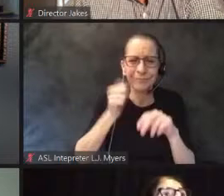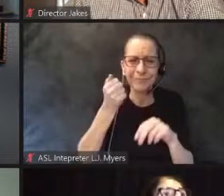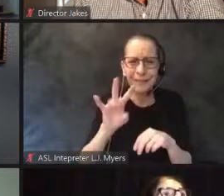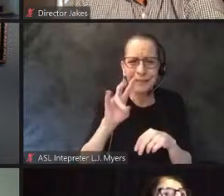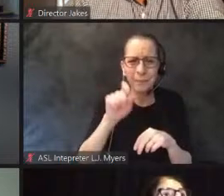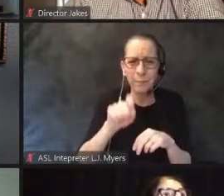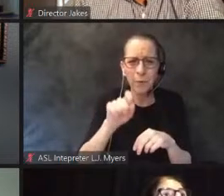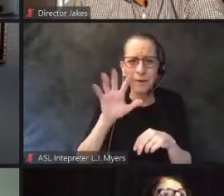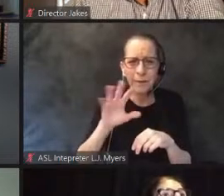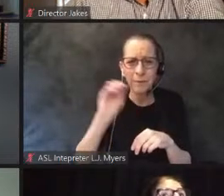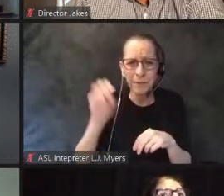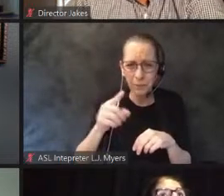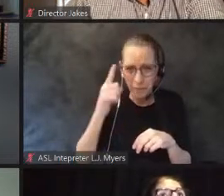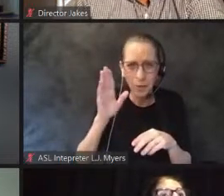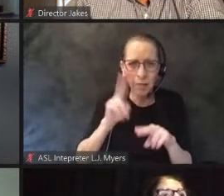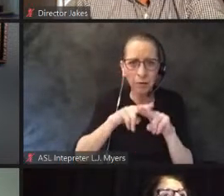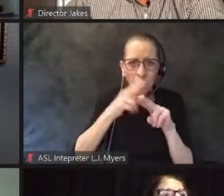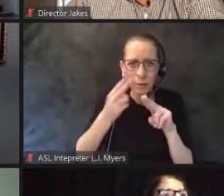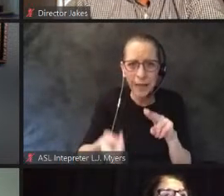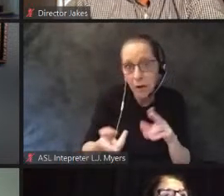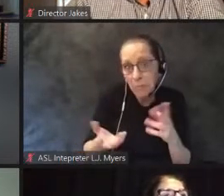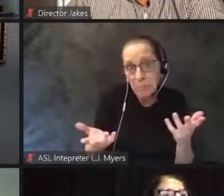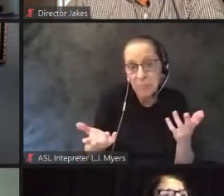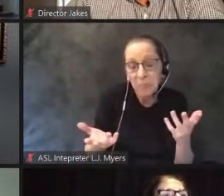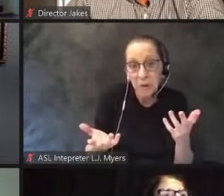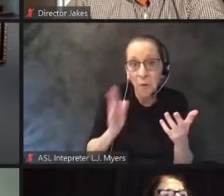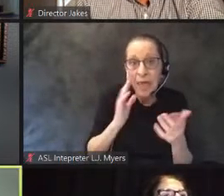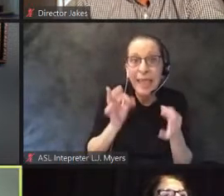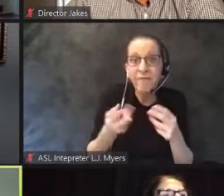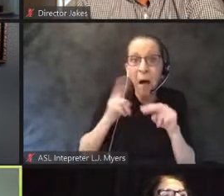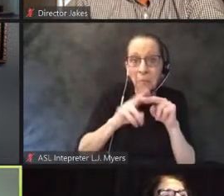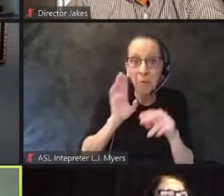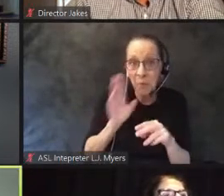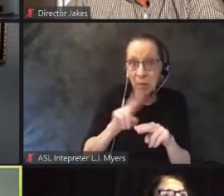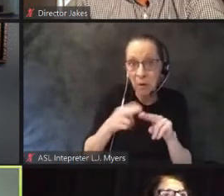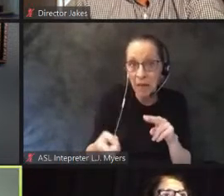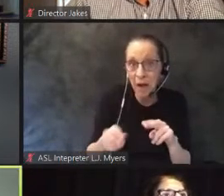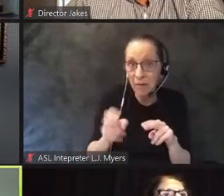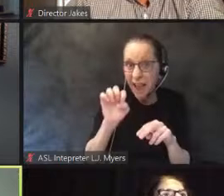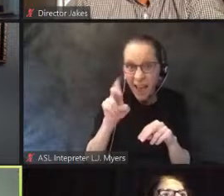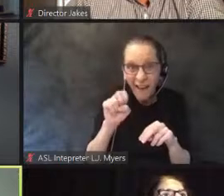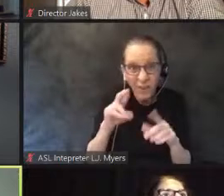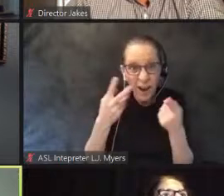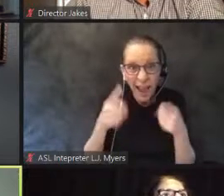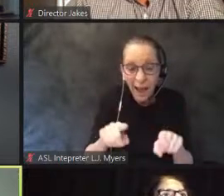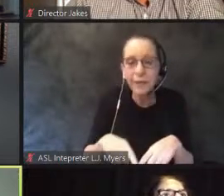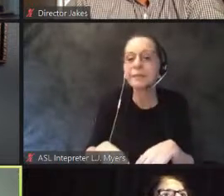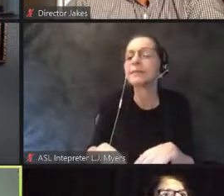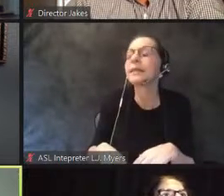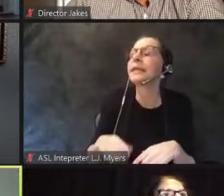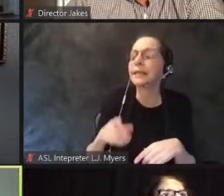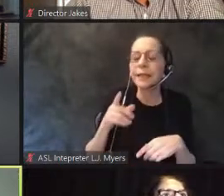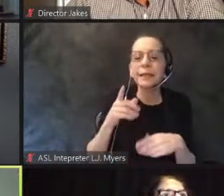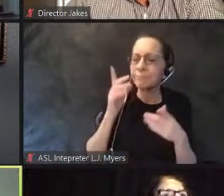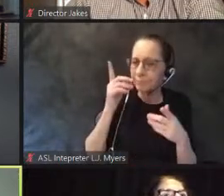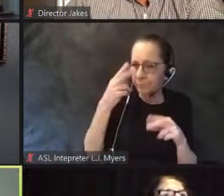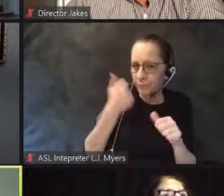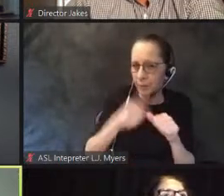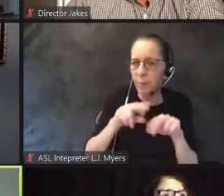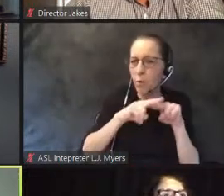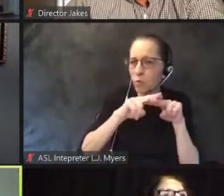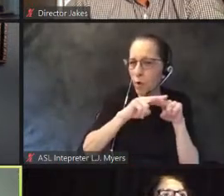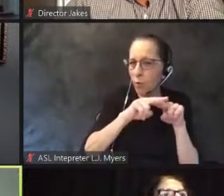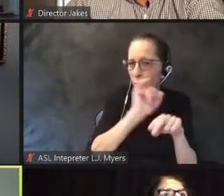ever think it'll go back down? I mean, does it ever go back down? it is hard to predict. On the railroad